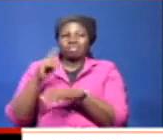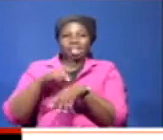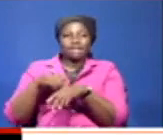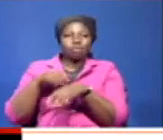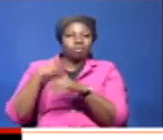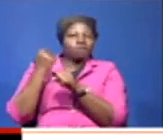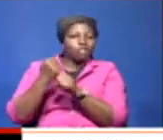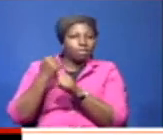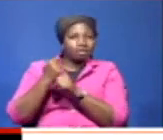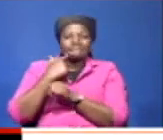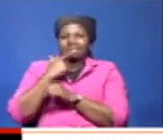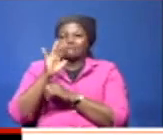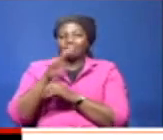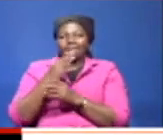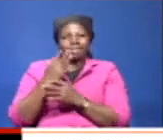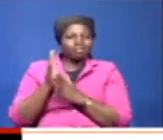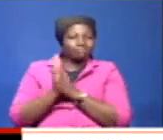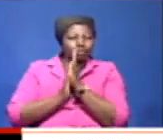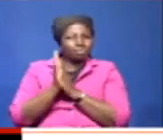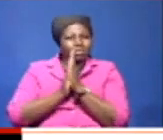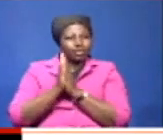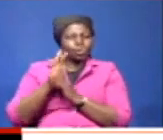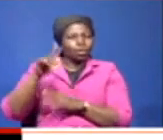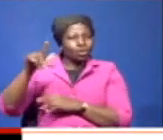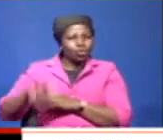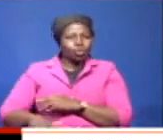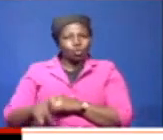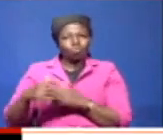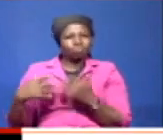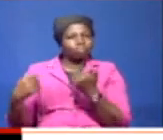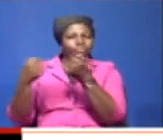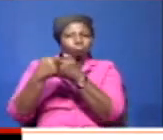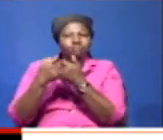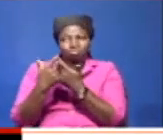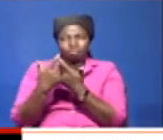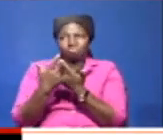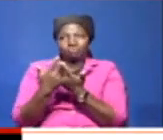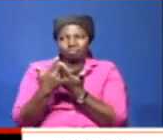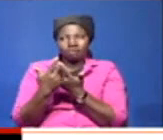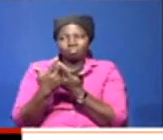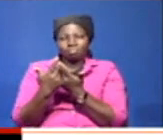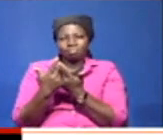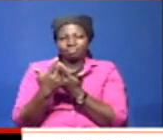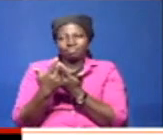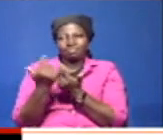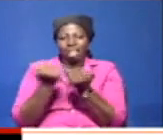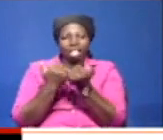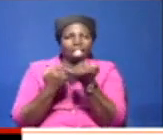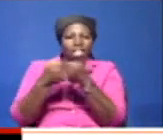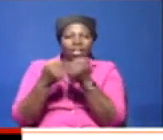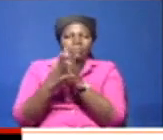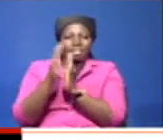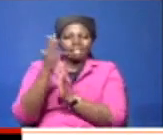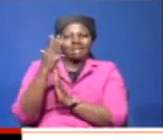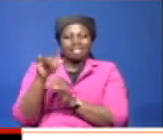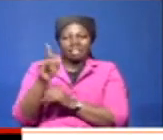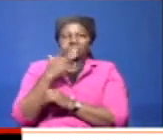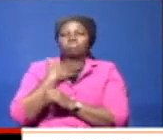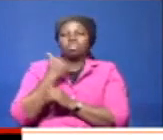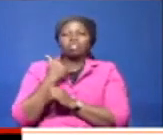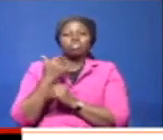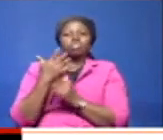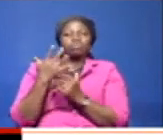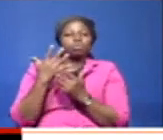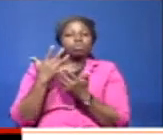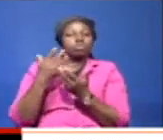hit a puddle. The window got covered in mud. Next thing, he was inside a tree. At that point, he just wanted to get out of the car. And so he